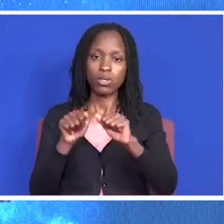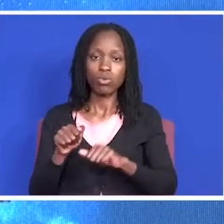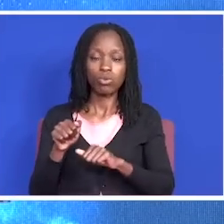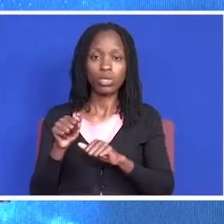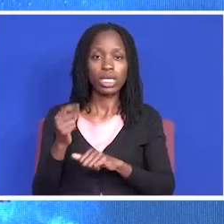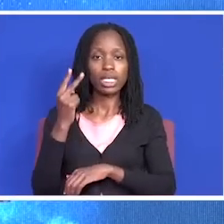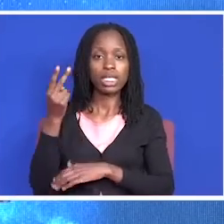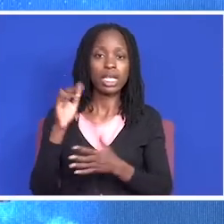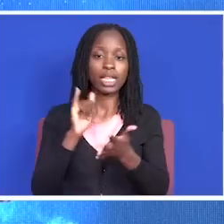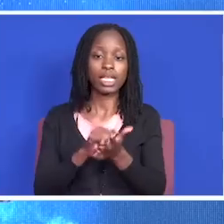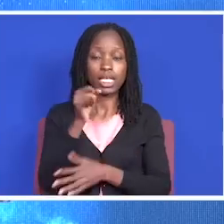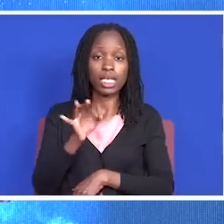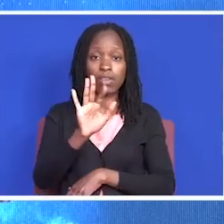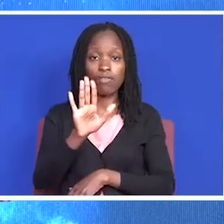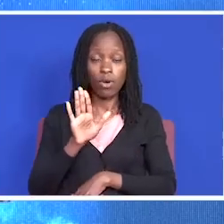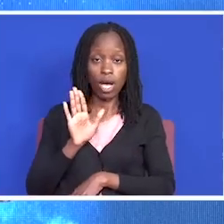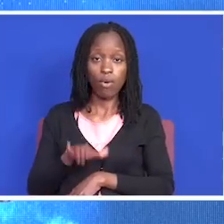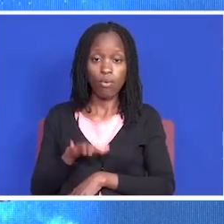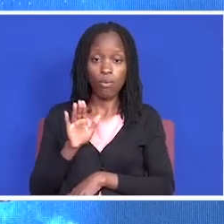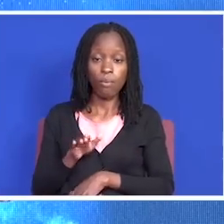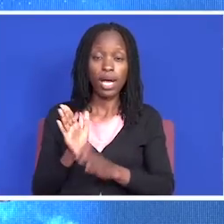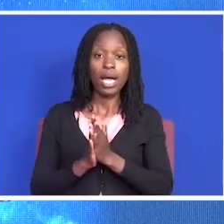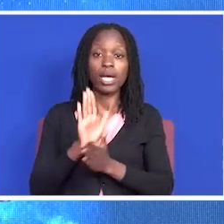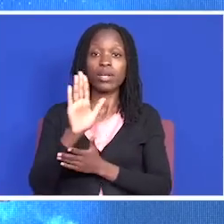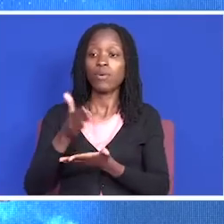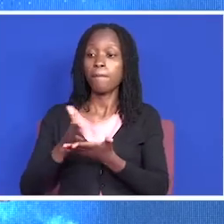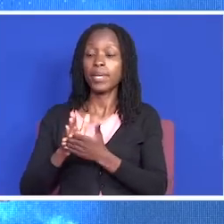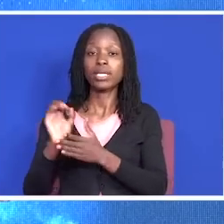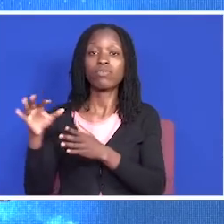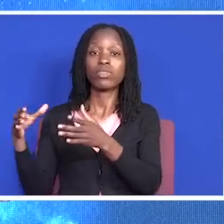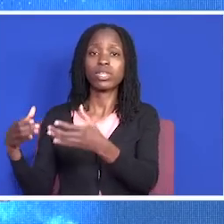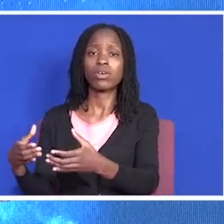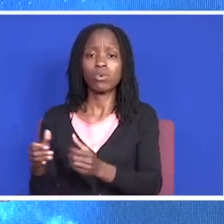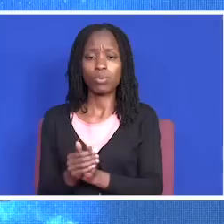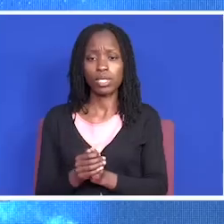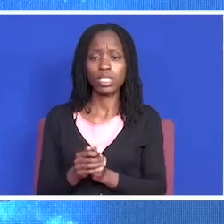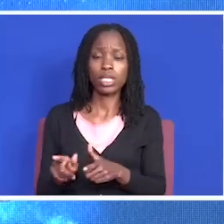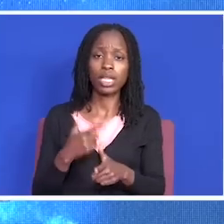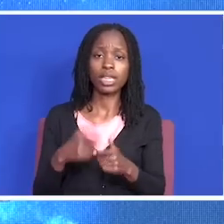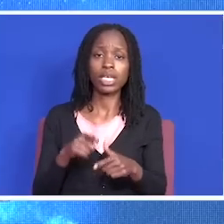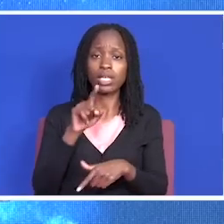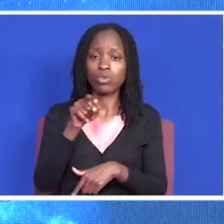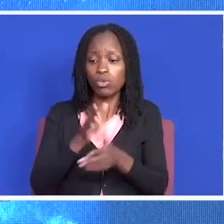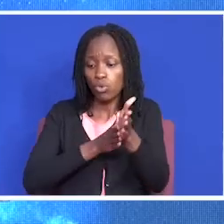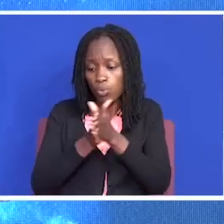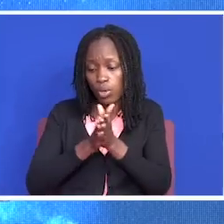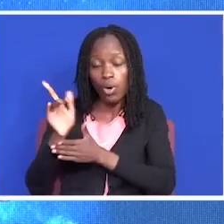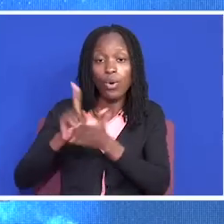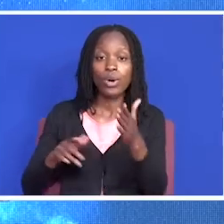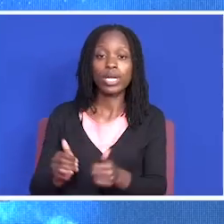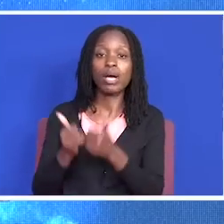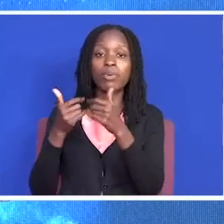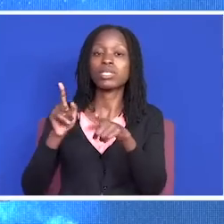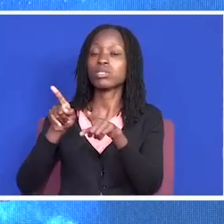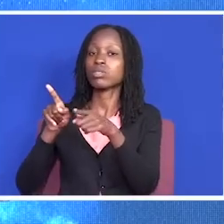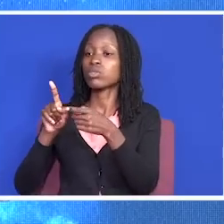therefore see that even if you're a woman and you're a part of the community, it should interest you what happens to the